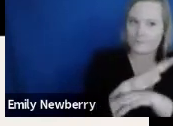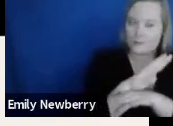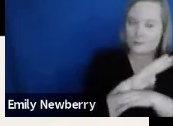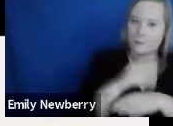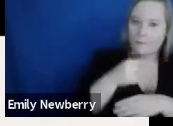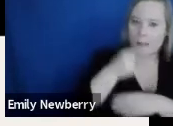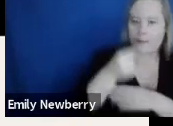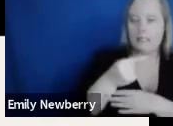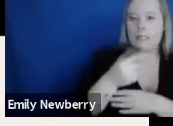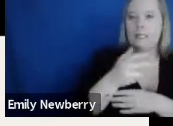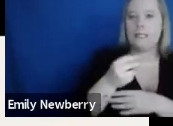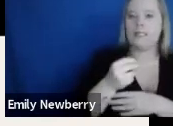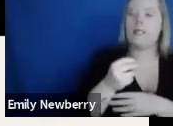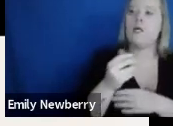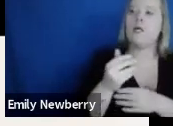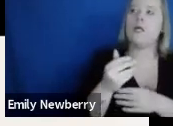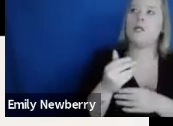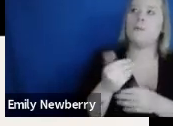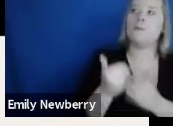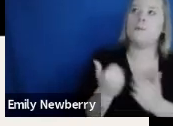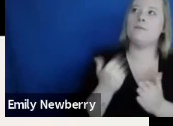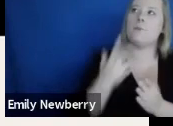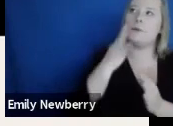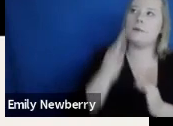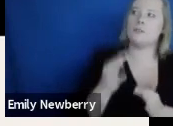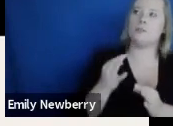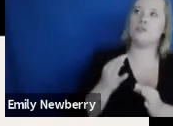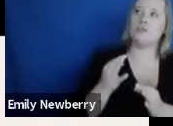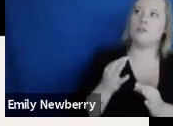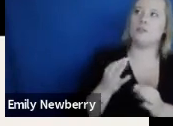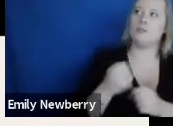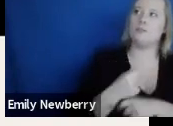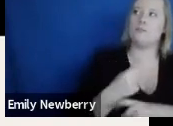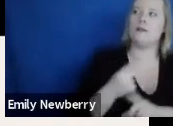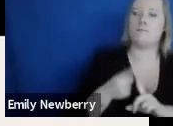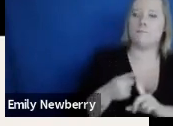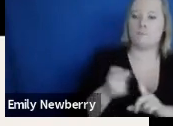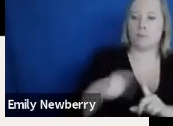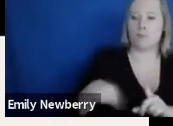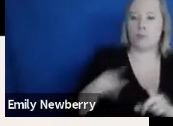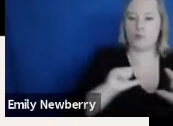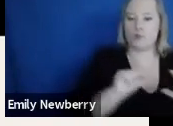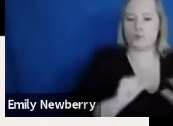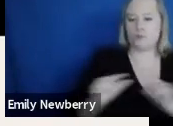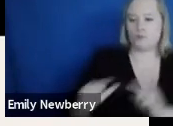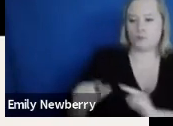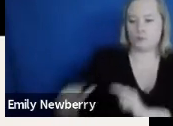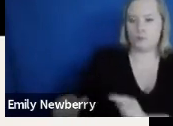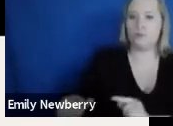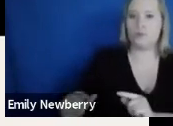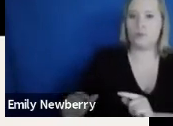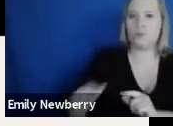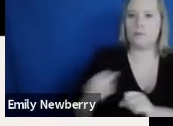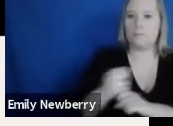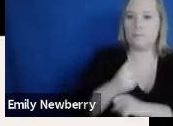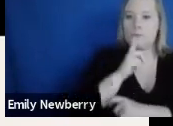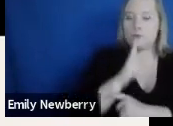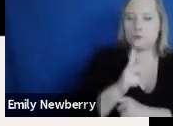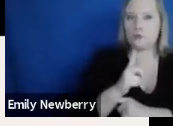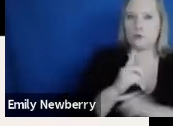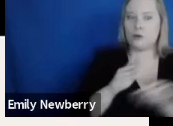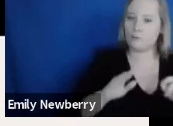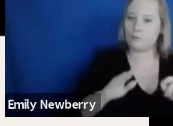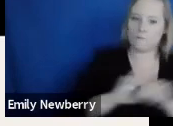on, one of the decisions that was made by the jurisdictions was to make this holistic across the watersheds,